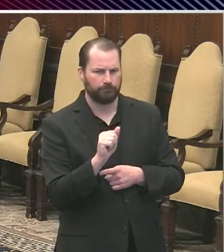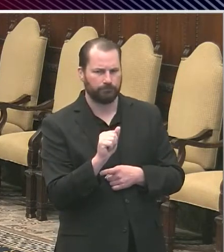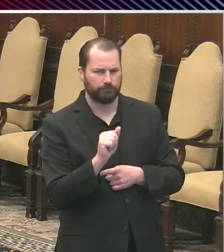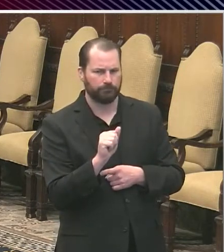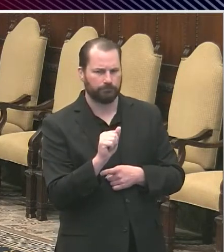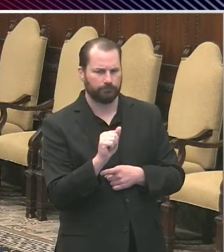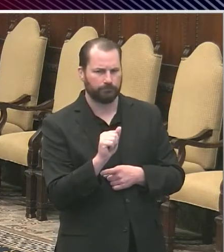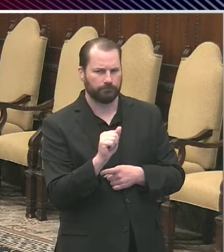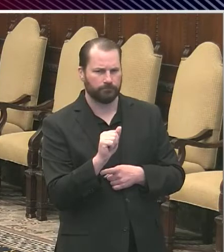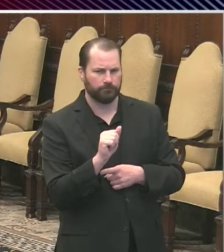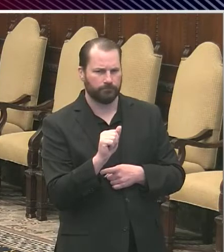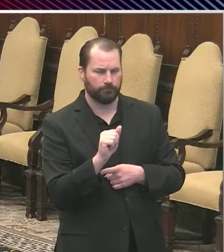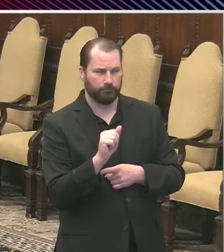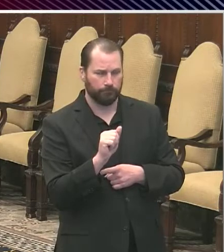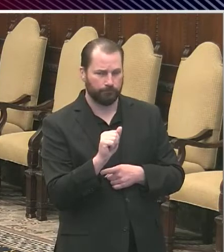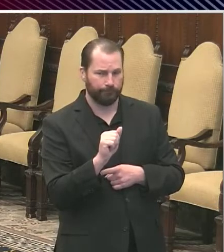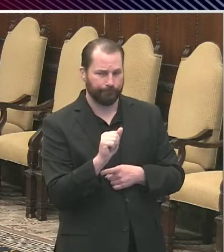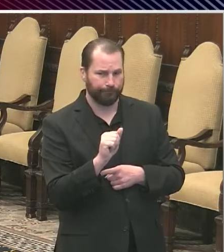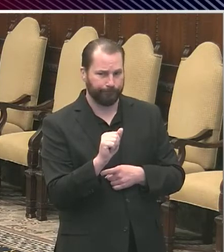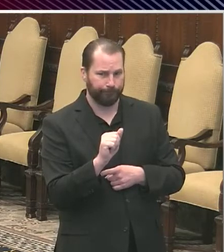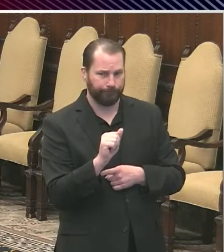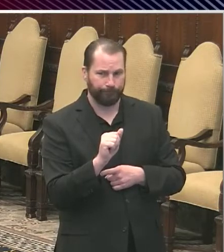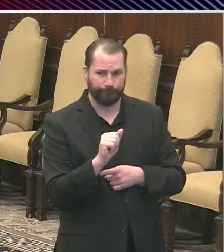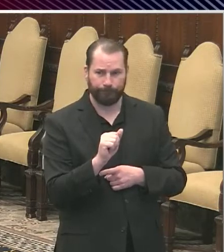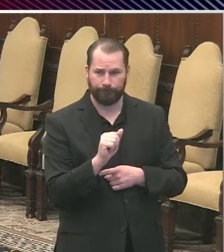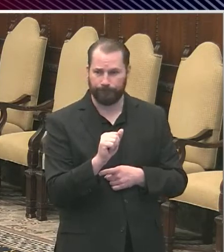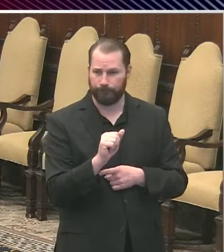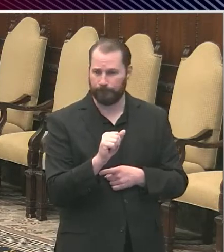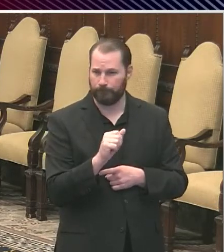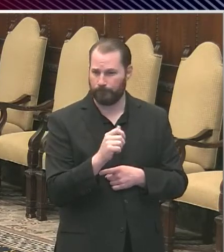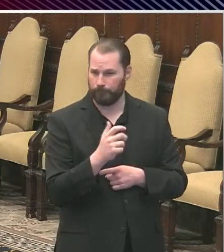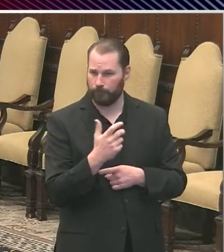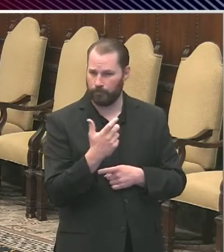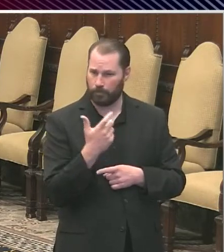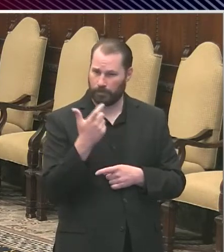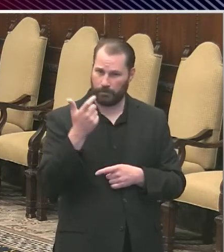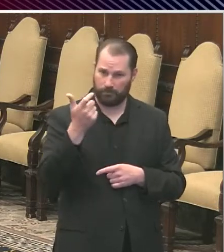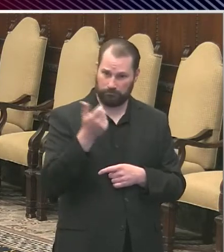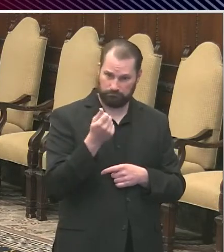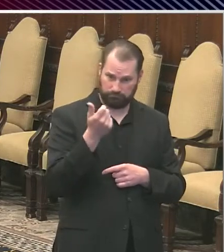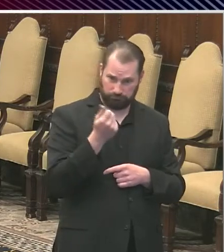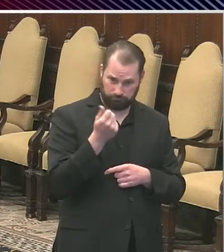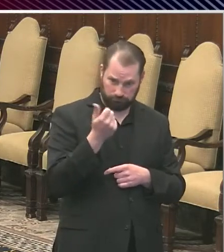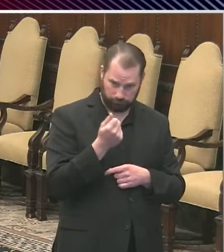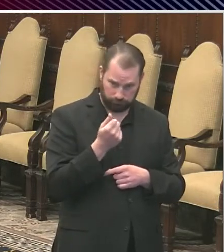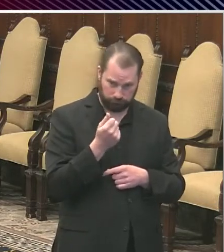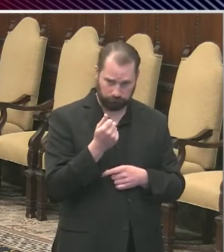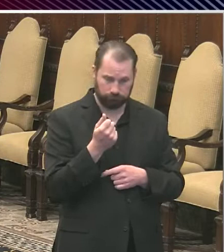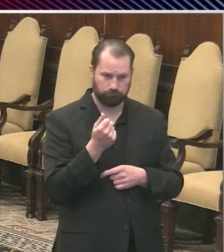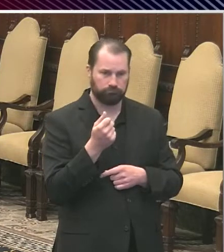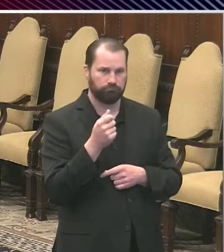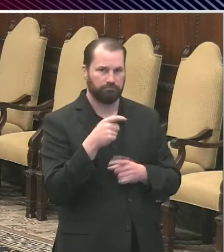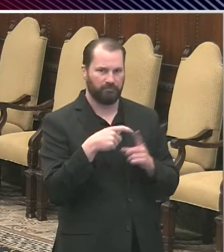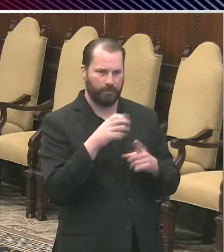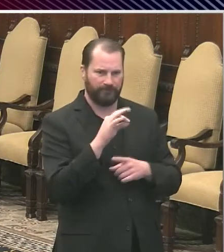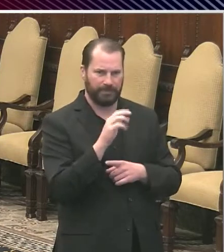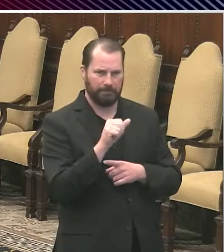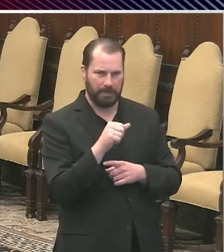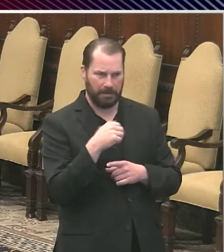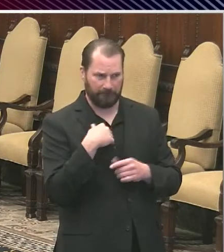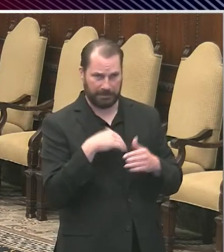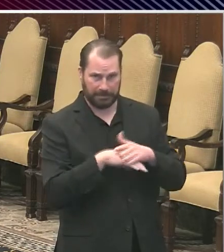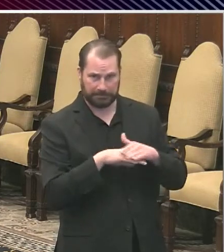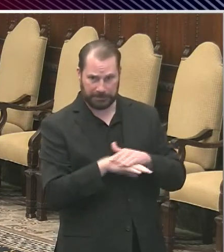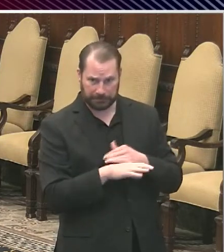and grants that we're getting or have access to from them regarding recovery. Is there